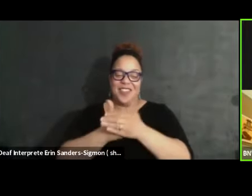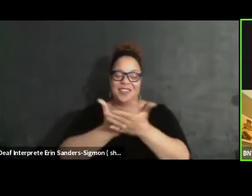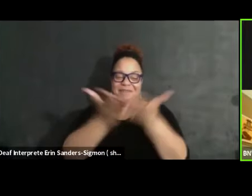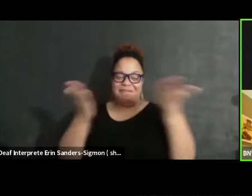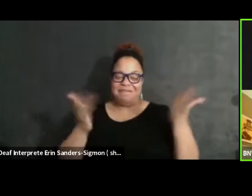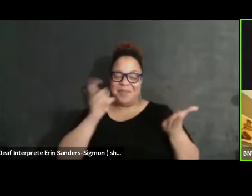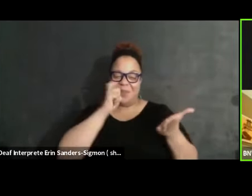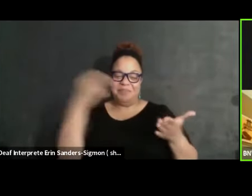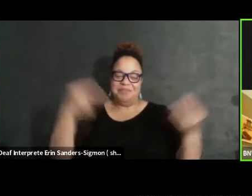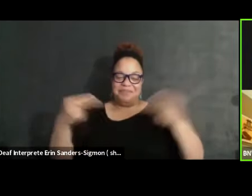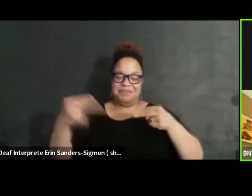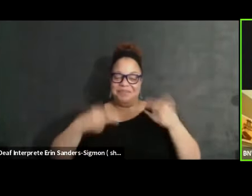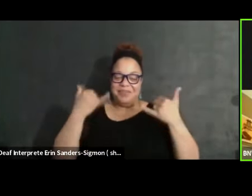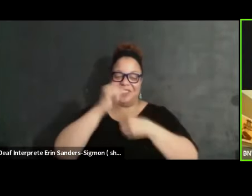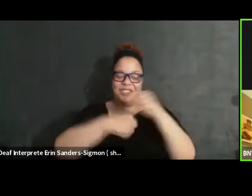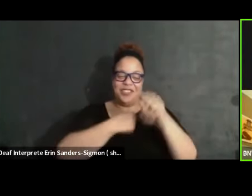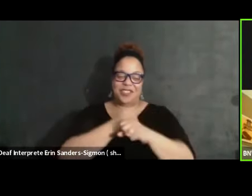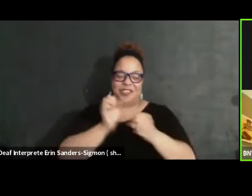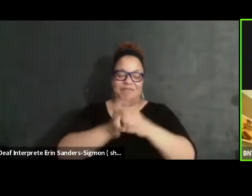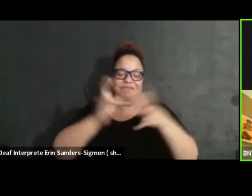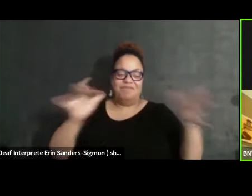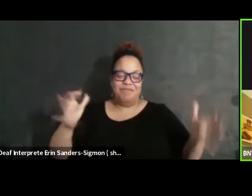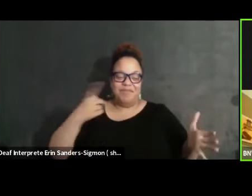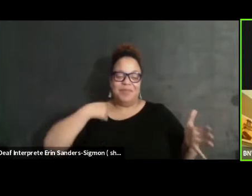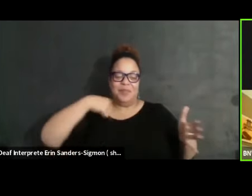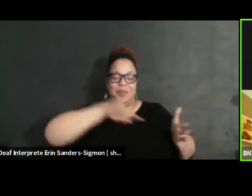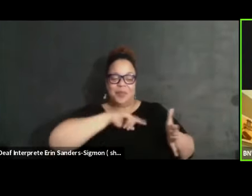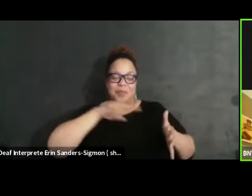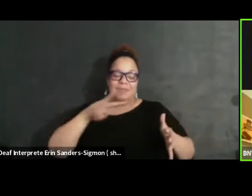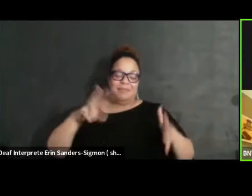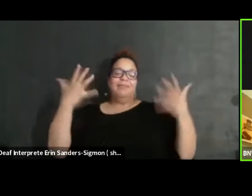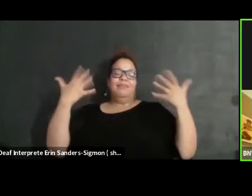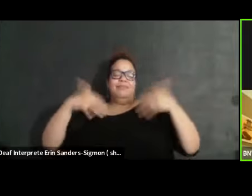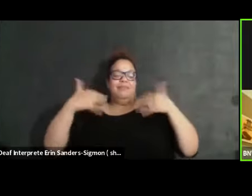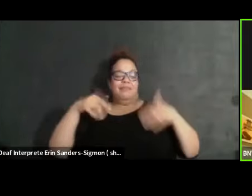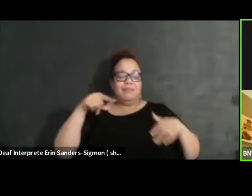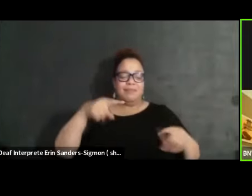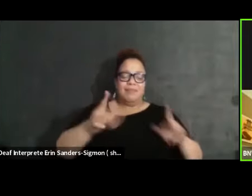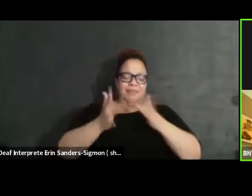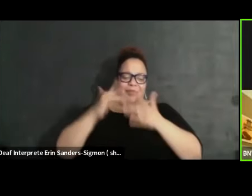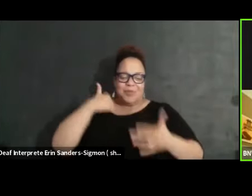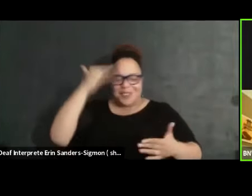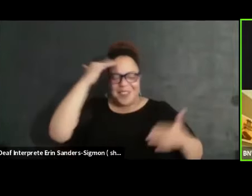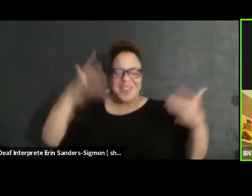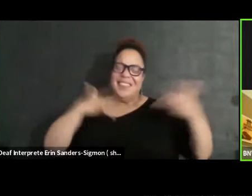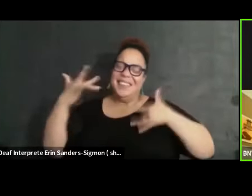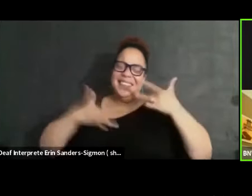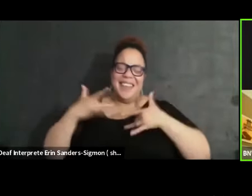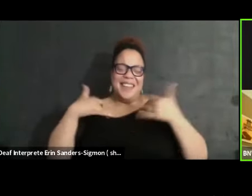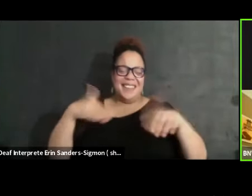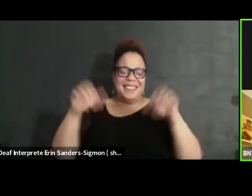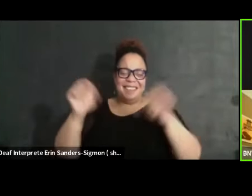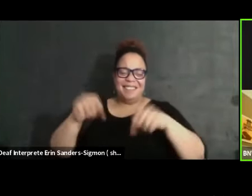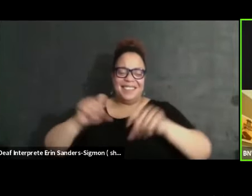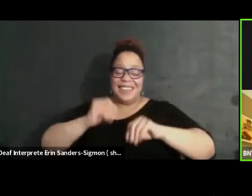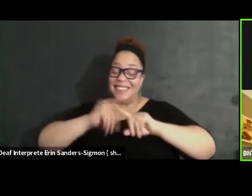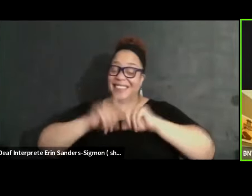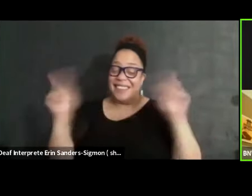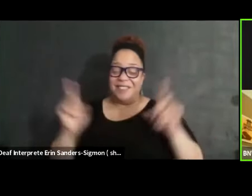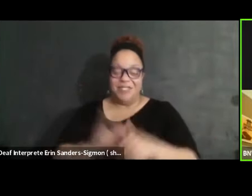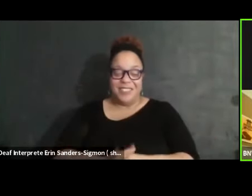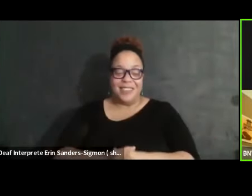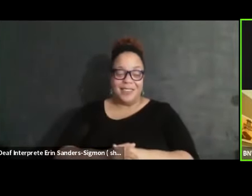agree that this new virtual experience has been exciting and different. On Wednesday, July 22nd, our